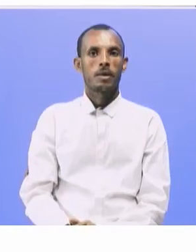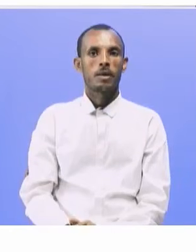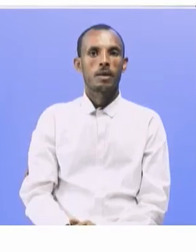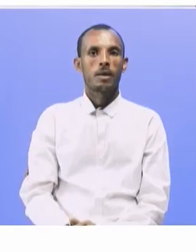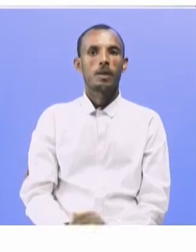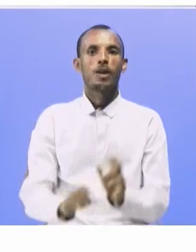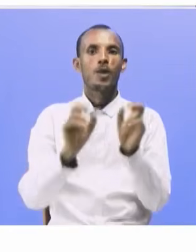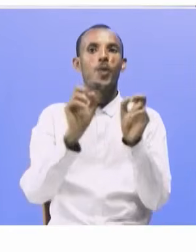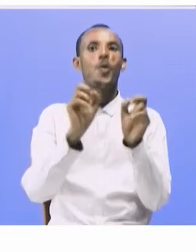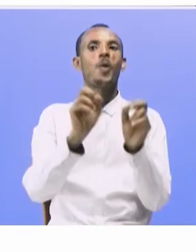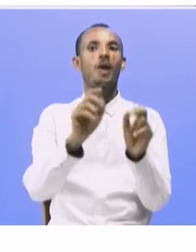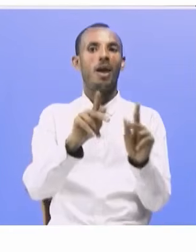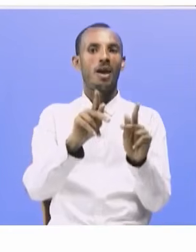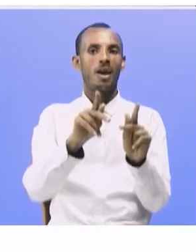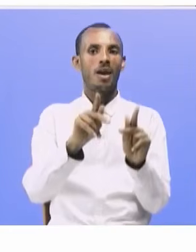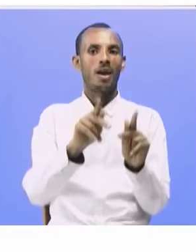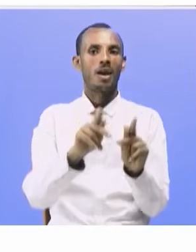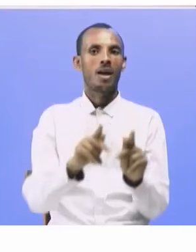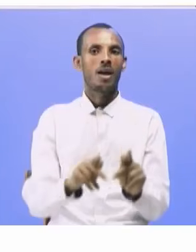Okay.